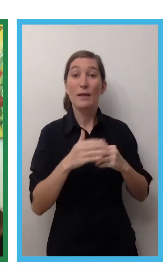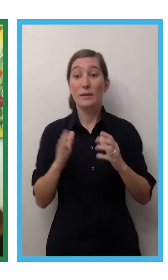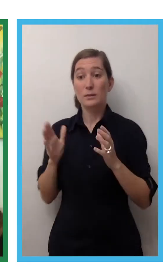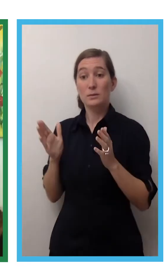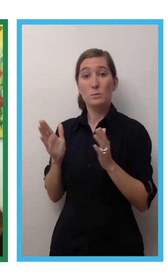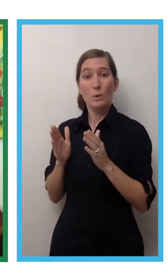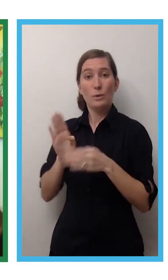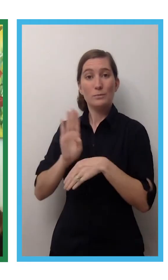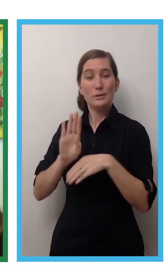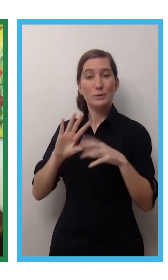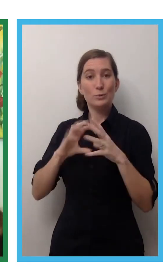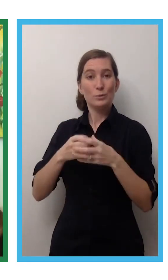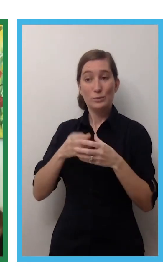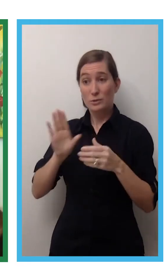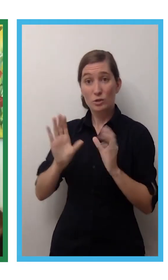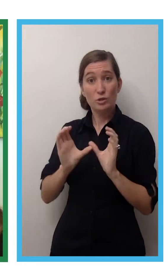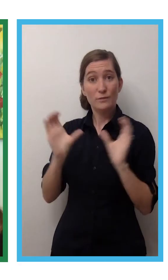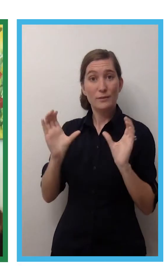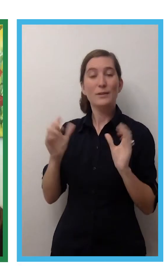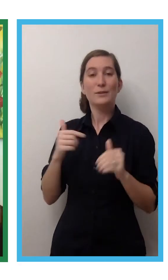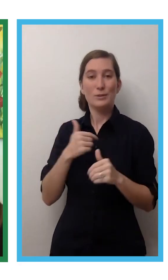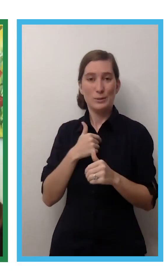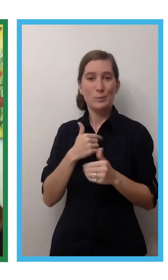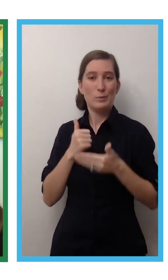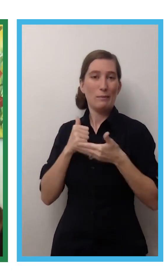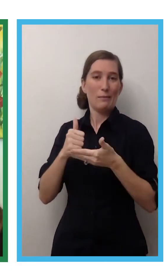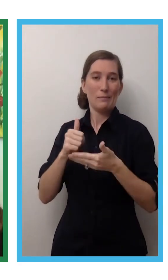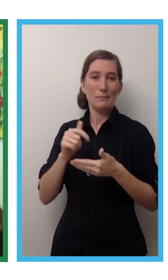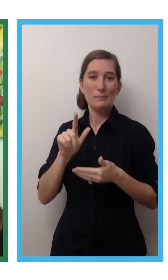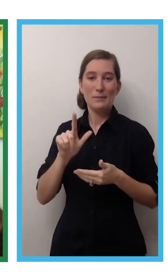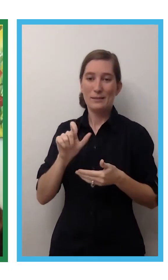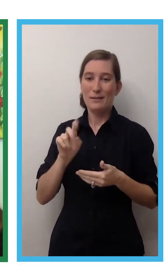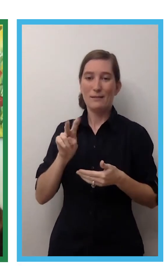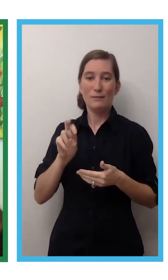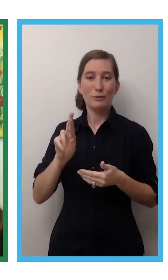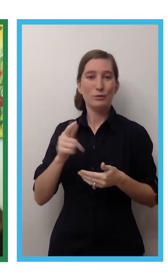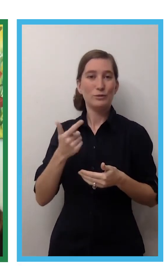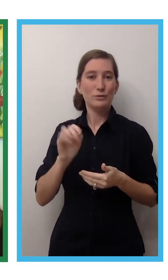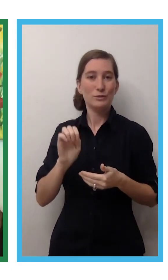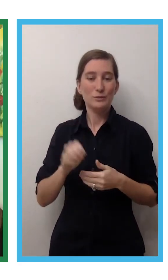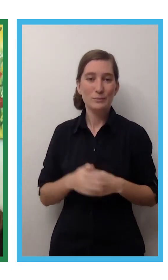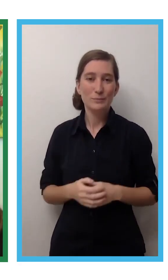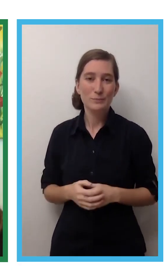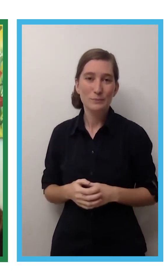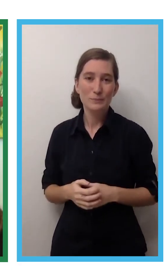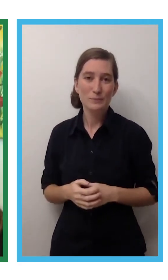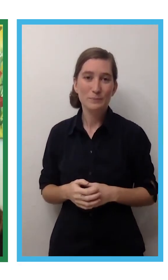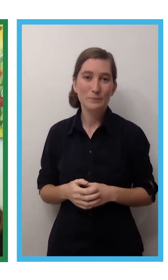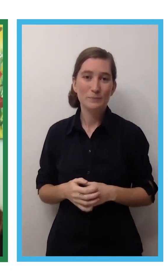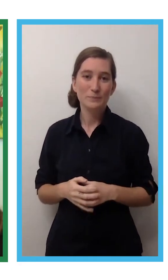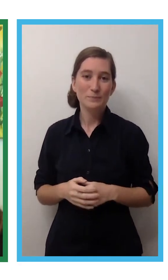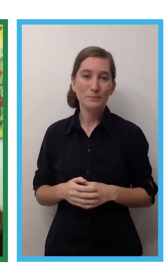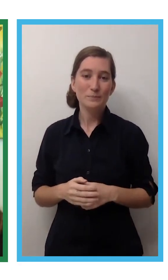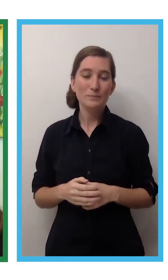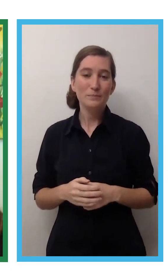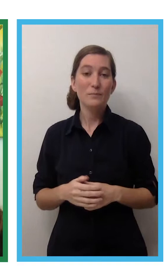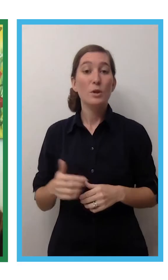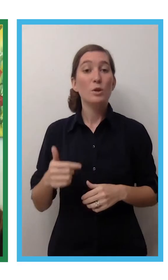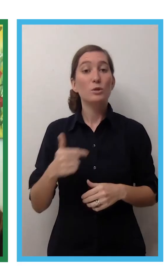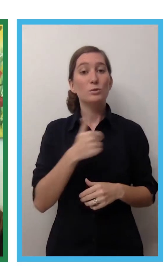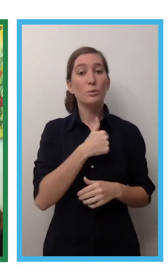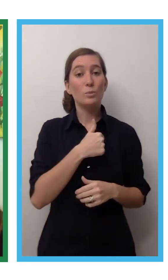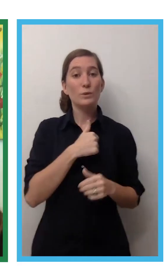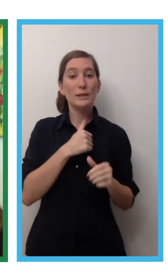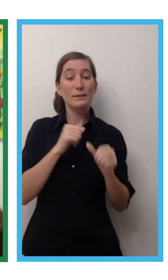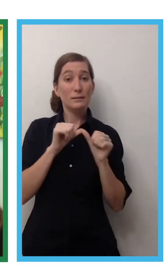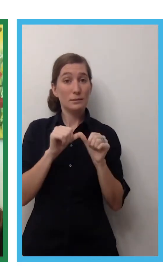work with companies in supply chain consulting, and that can be anything from building out a strategy or transformation from participating on a